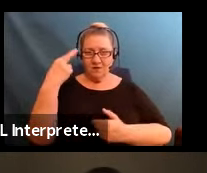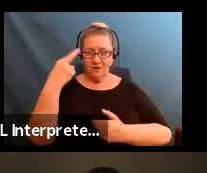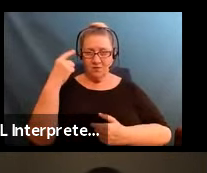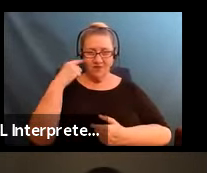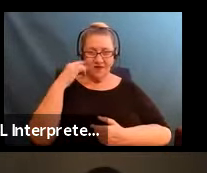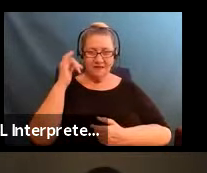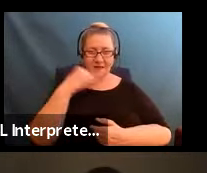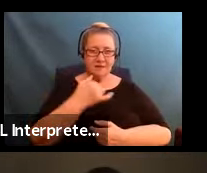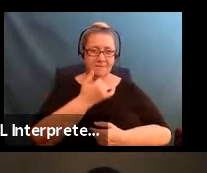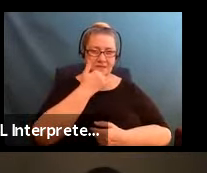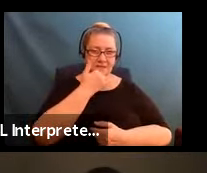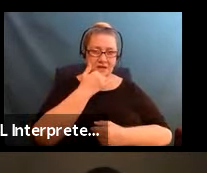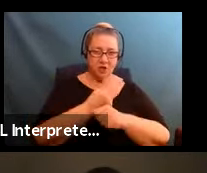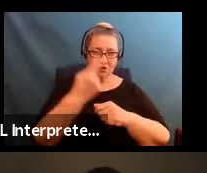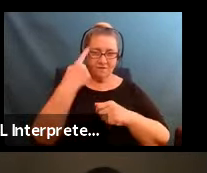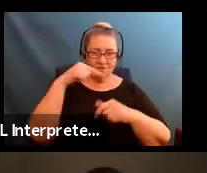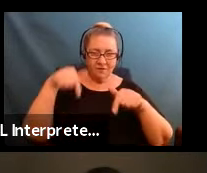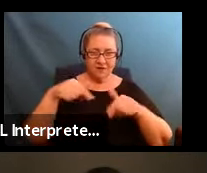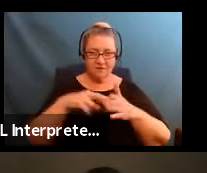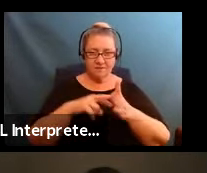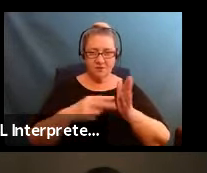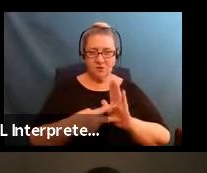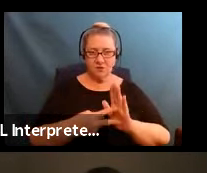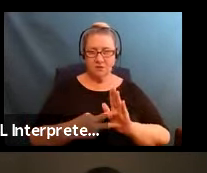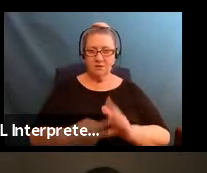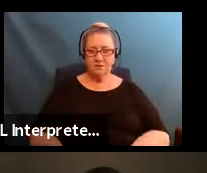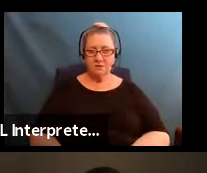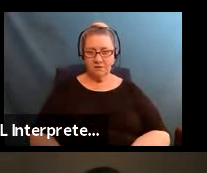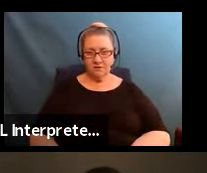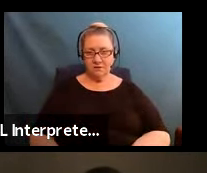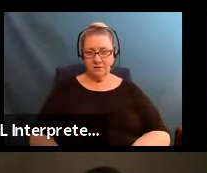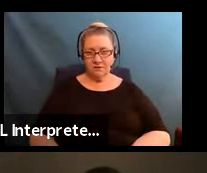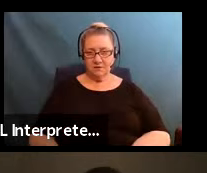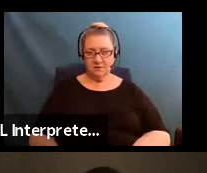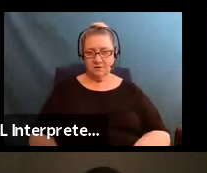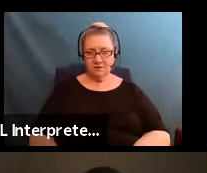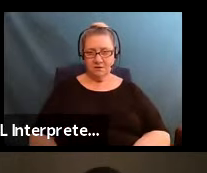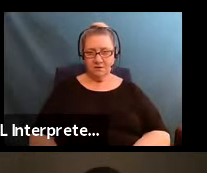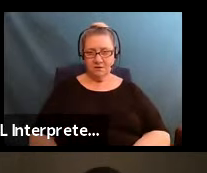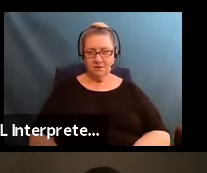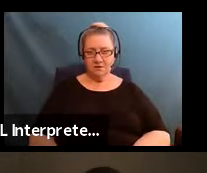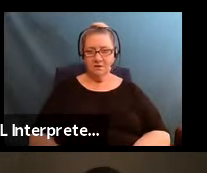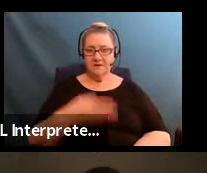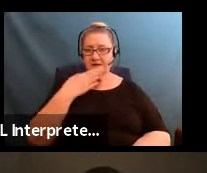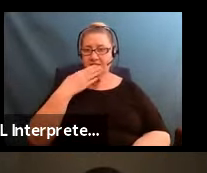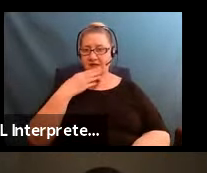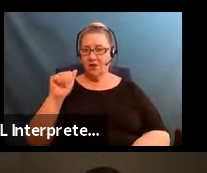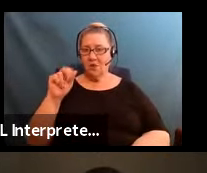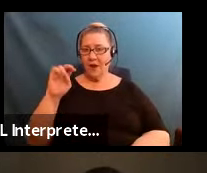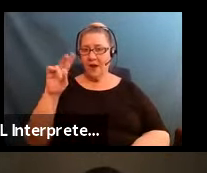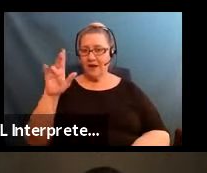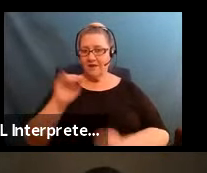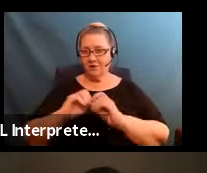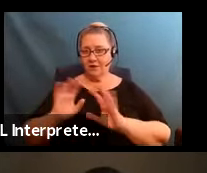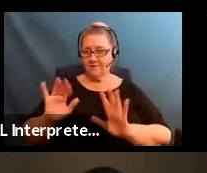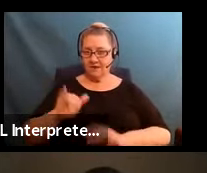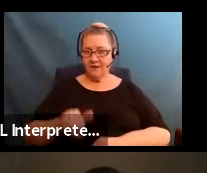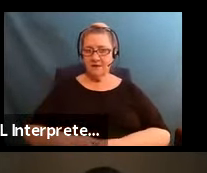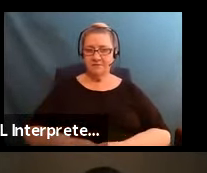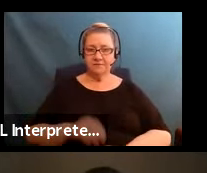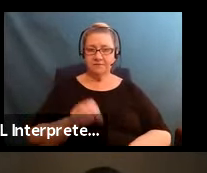mistake to use it for this purpose. Thank you. Thank you, Andy, for clarifying that. Susan, let's go to